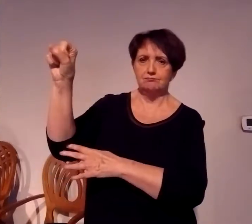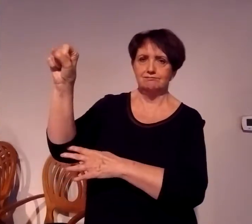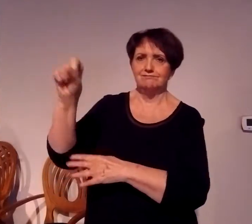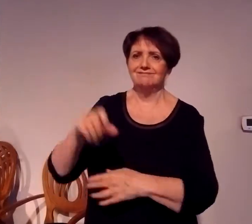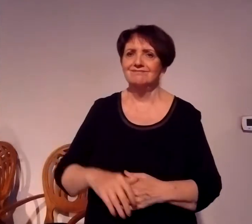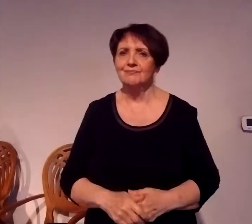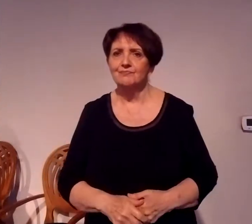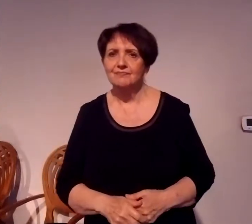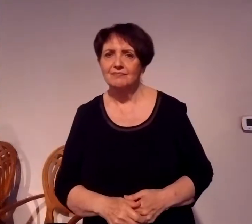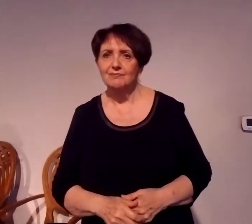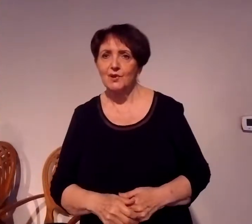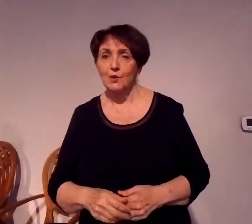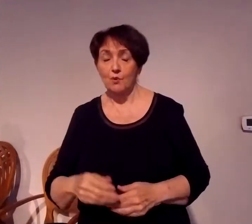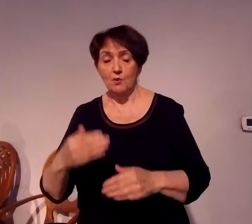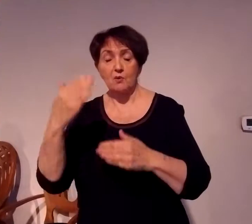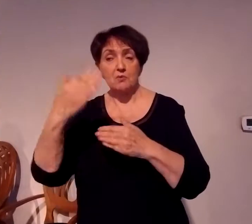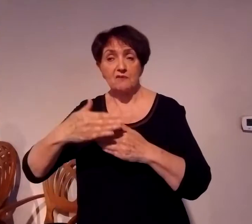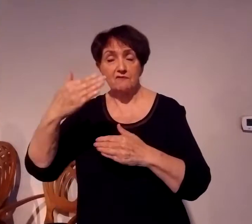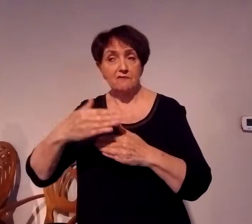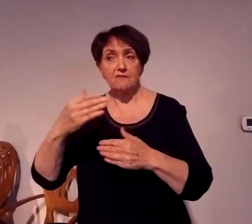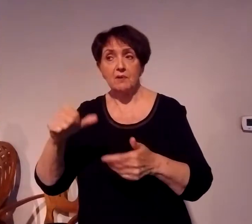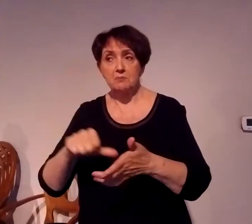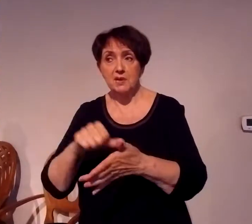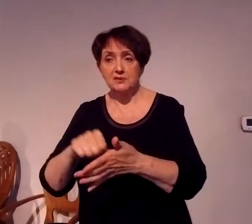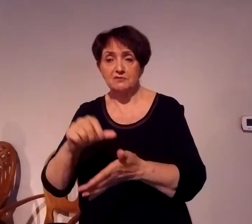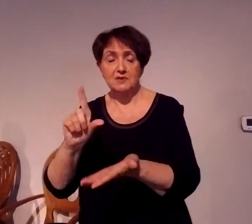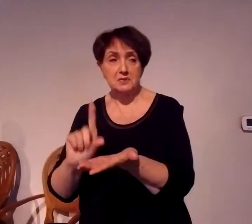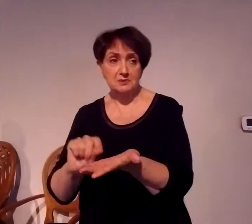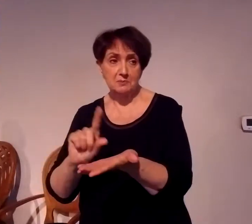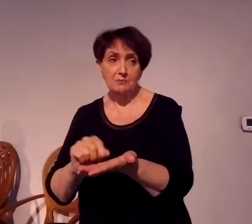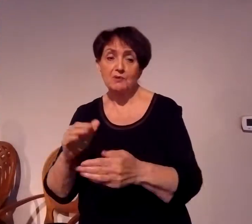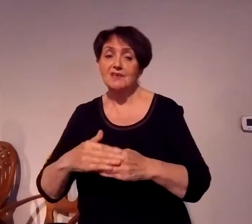Got us on the front page news the next day. I thought that was pretty good.